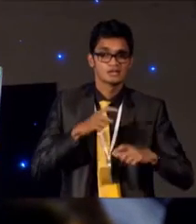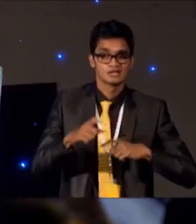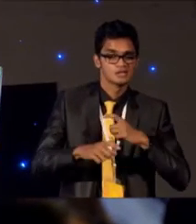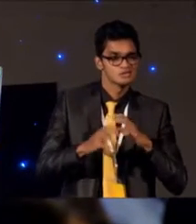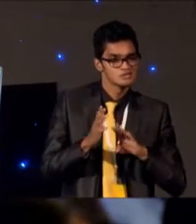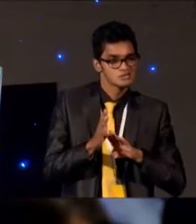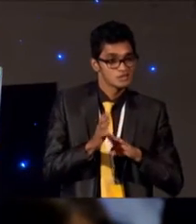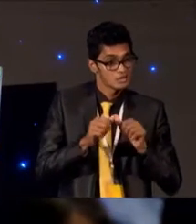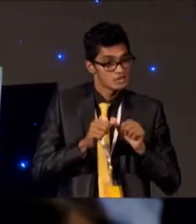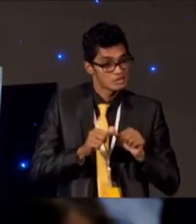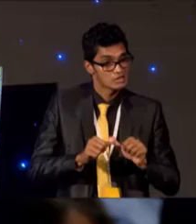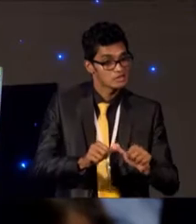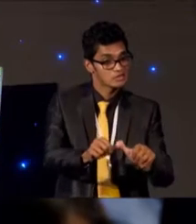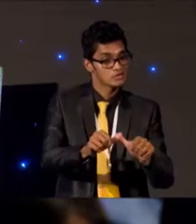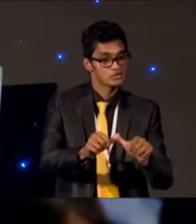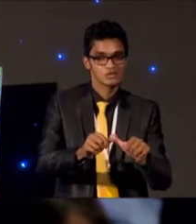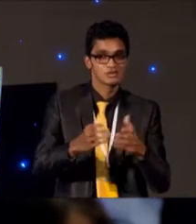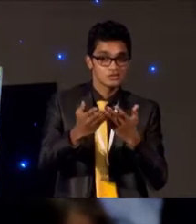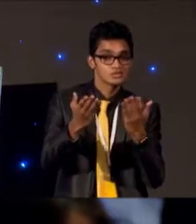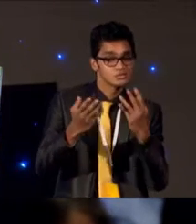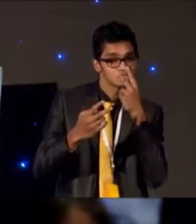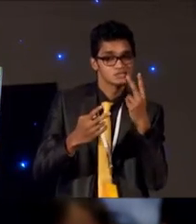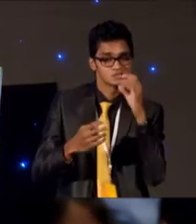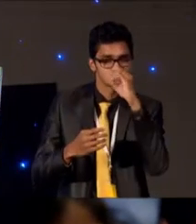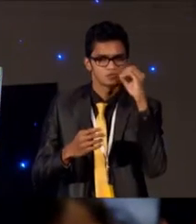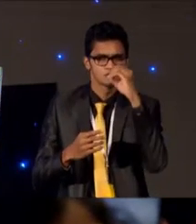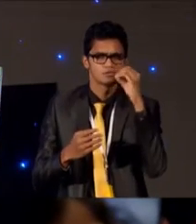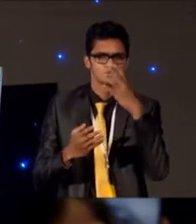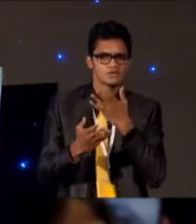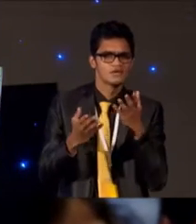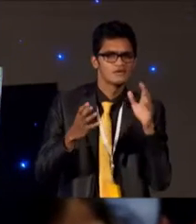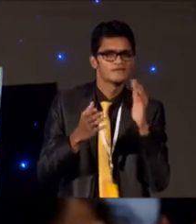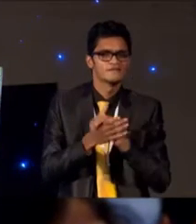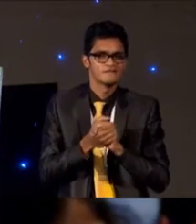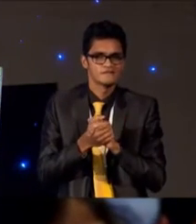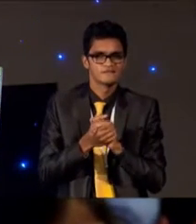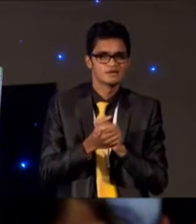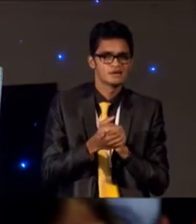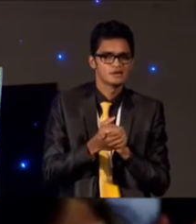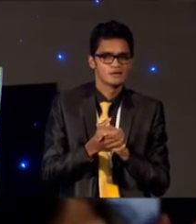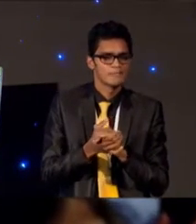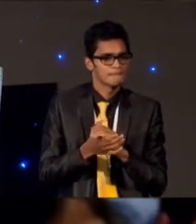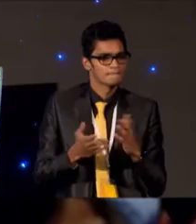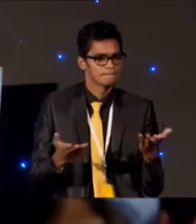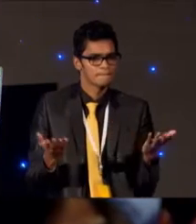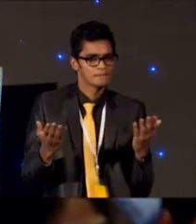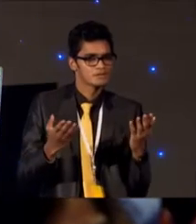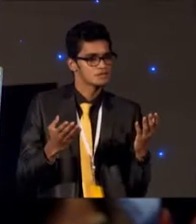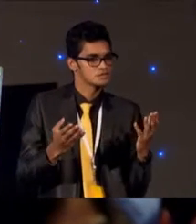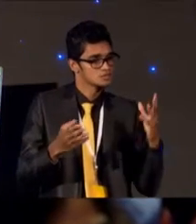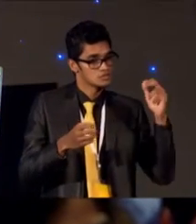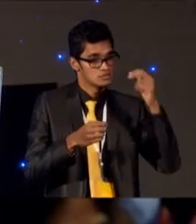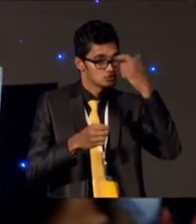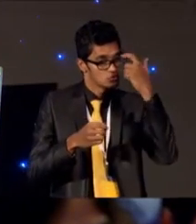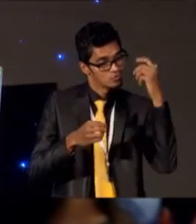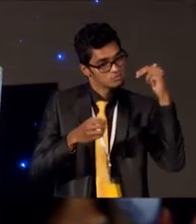progression. So I've seen a lot of my colleagues and my seniors when they would stagnate in their roles. So just like to